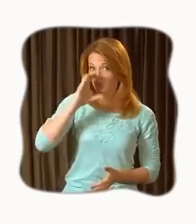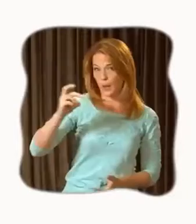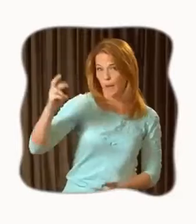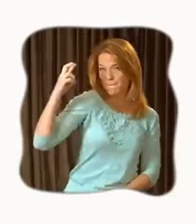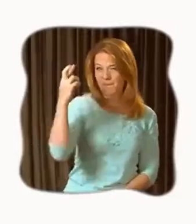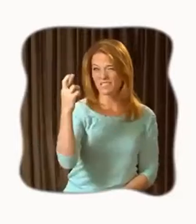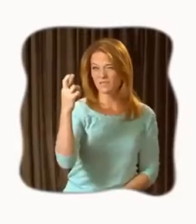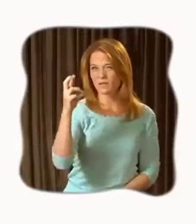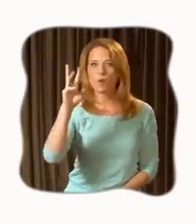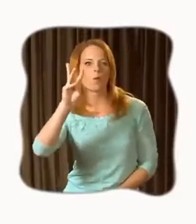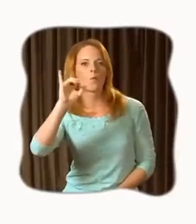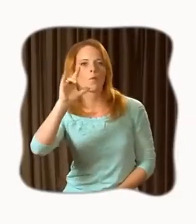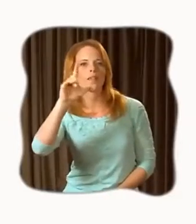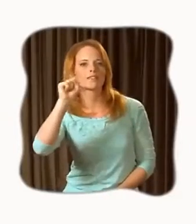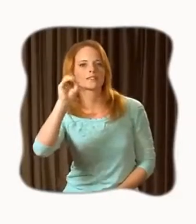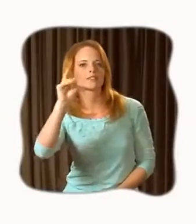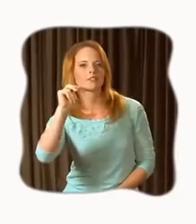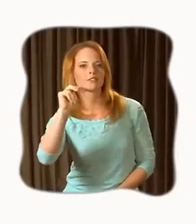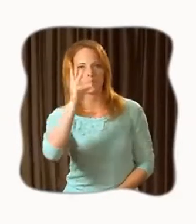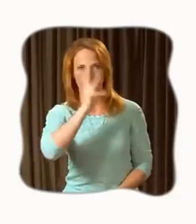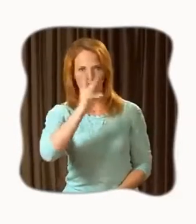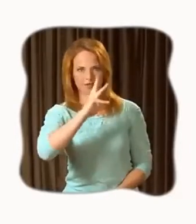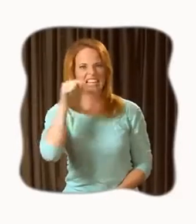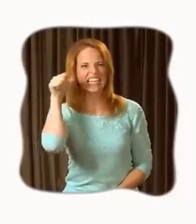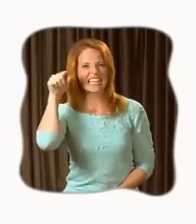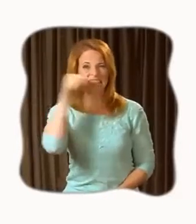Chester's best friend Wilson was exactly the same way.